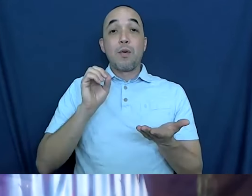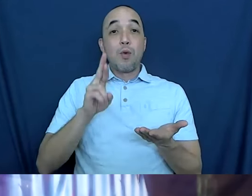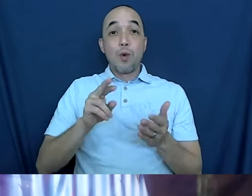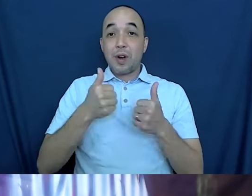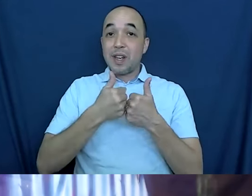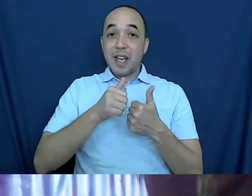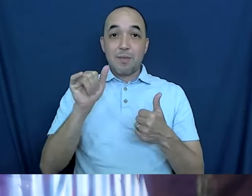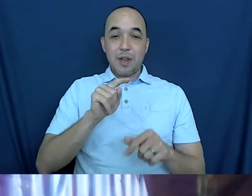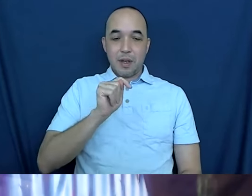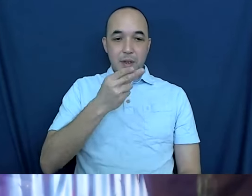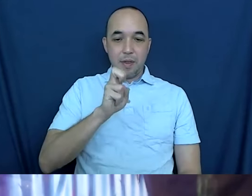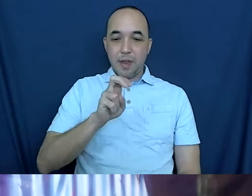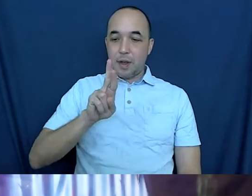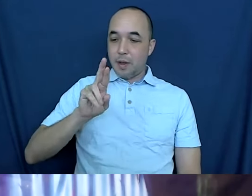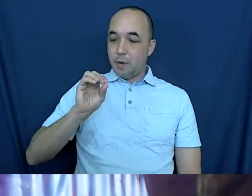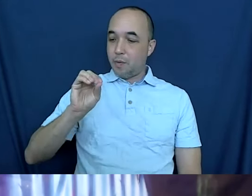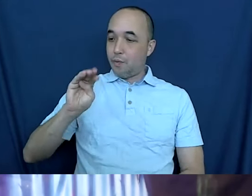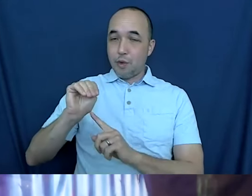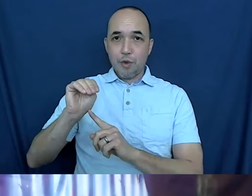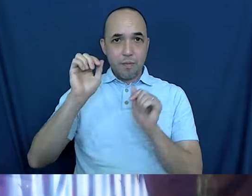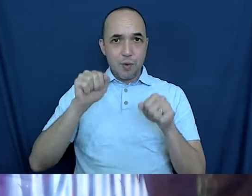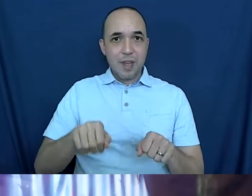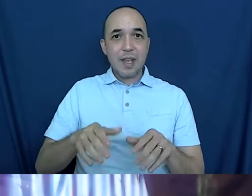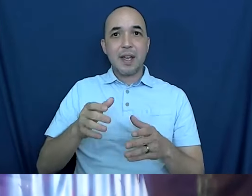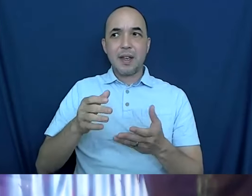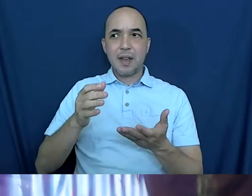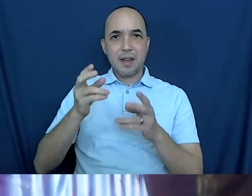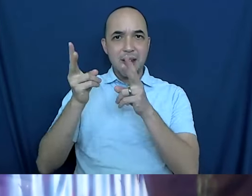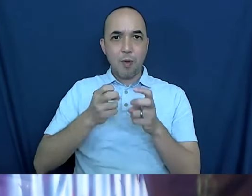device, and there are three or four of them now.